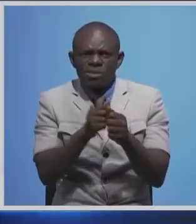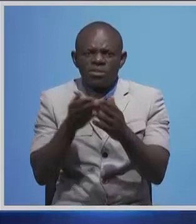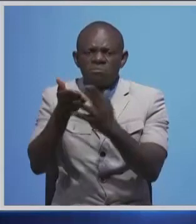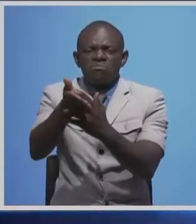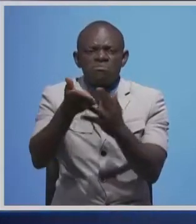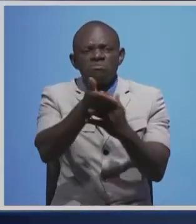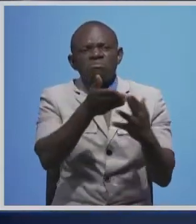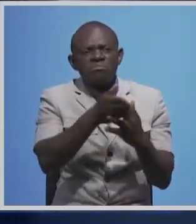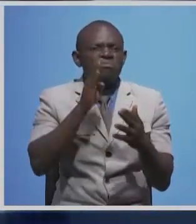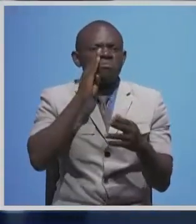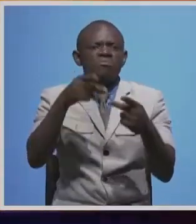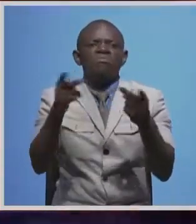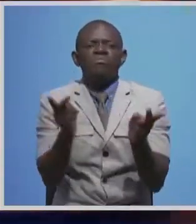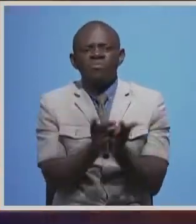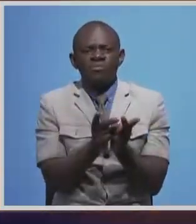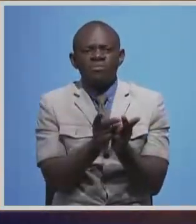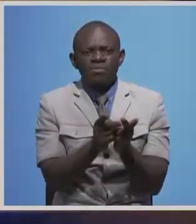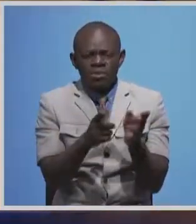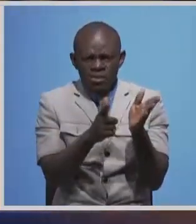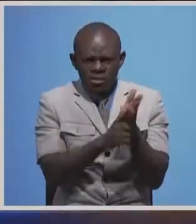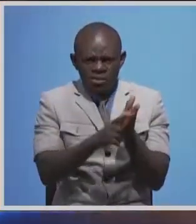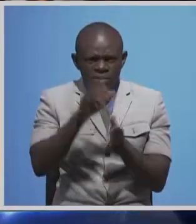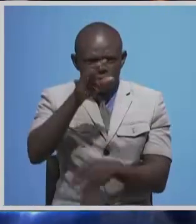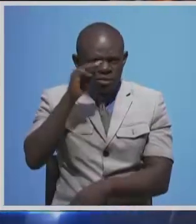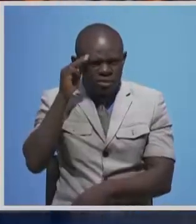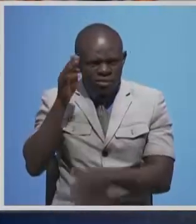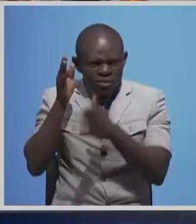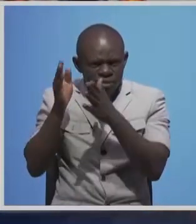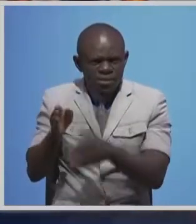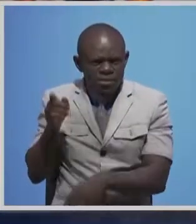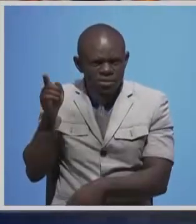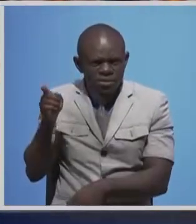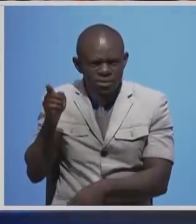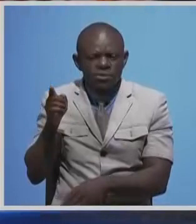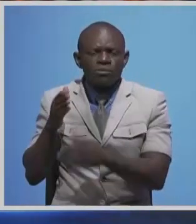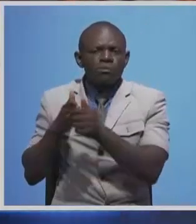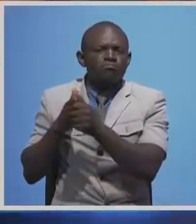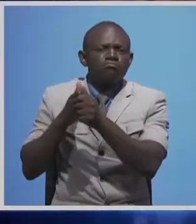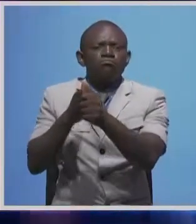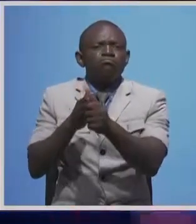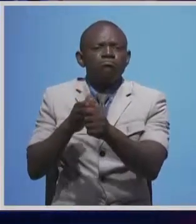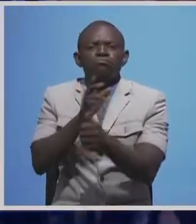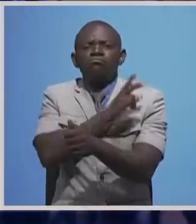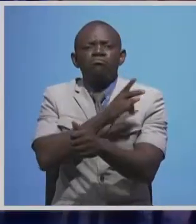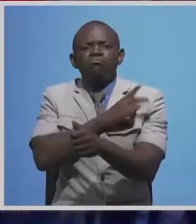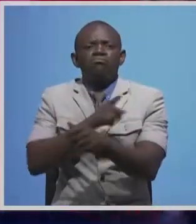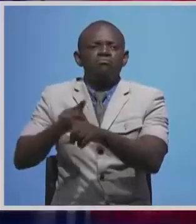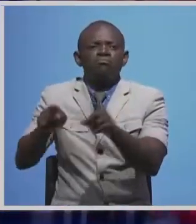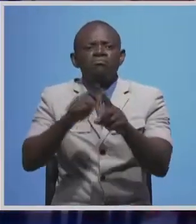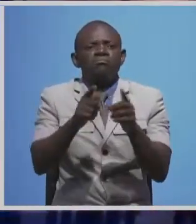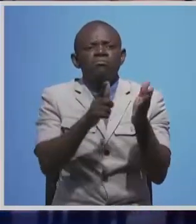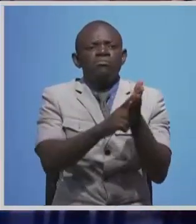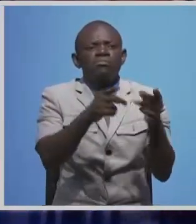guidelines. Lusaka Province Minister Boman Lusambo led the operation, which covered various parts of Lusaka.